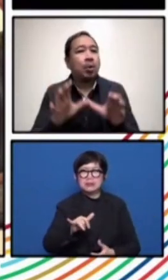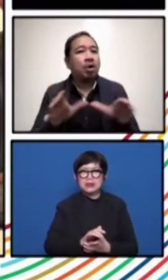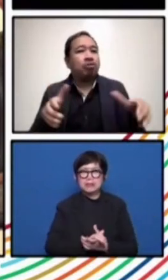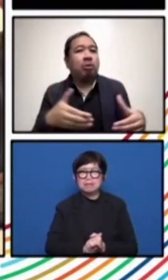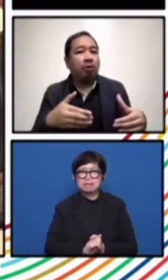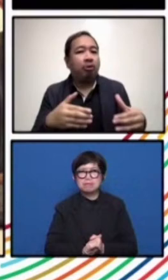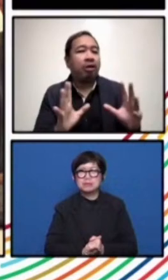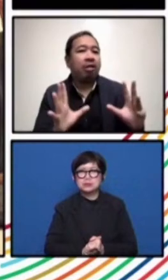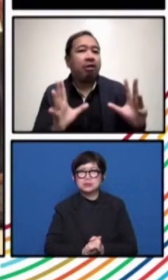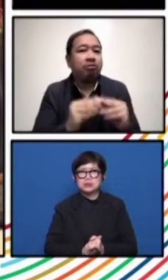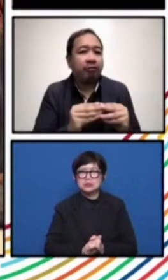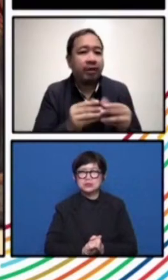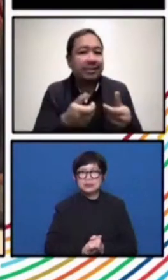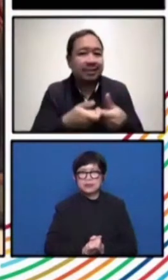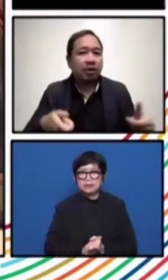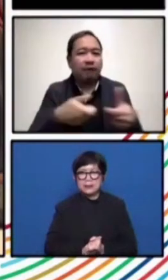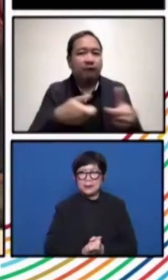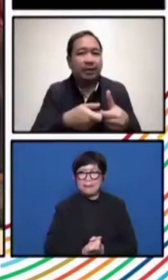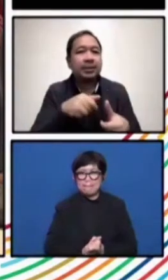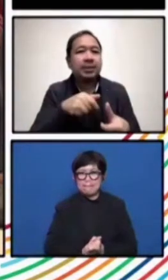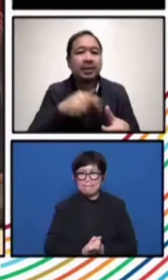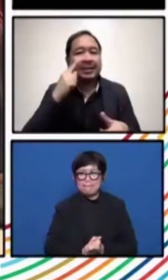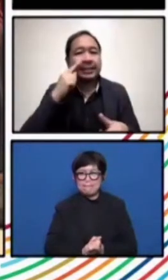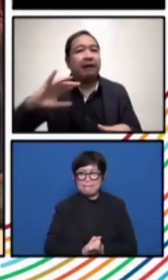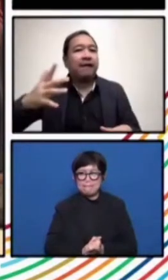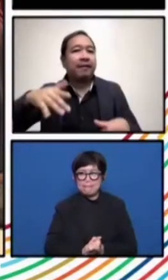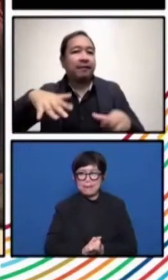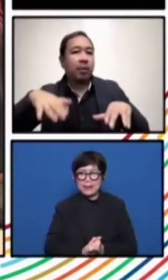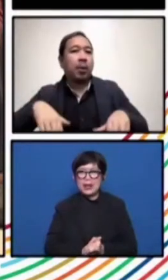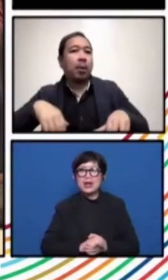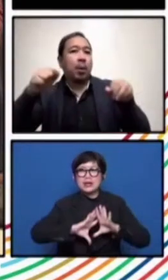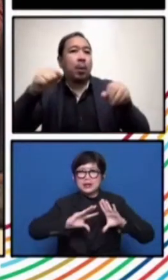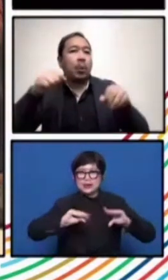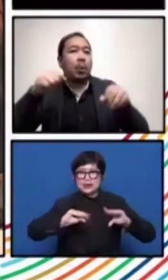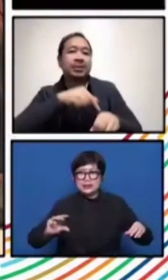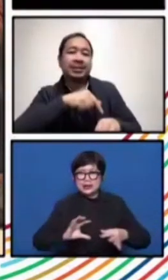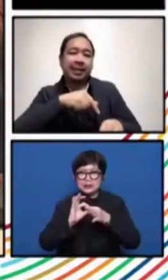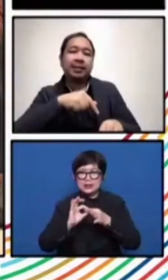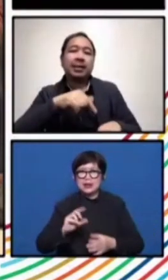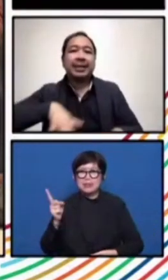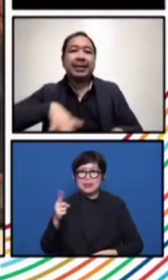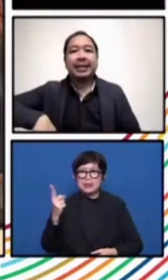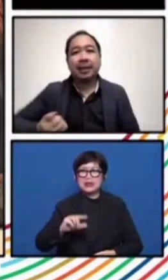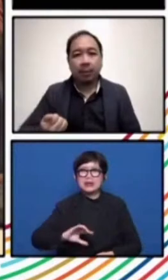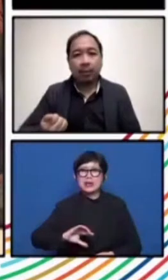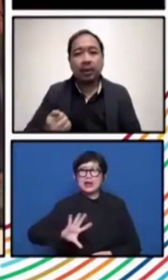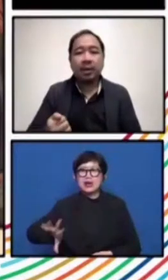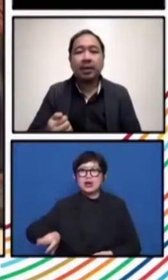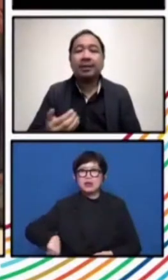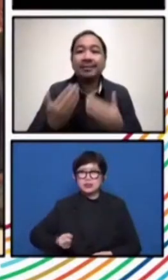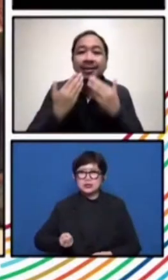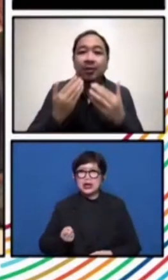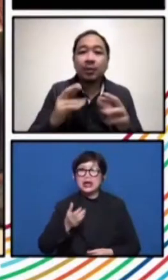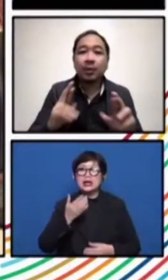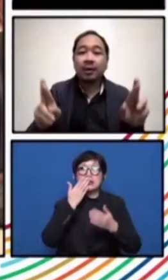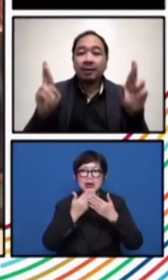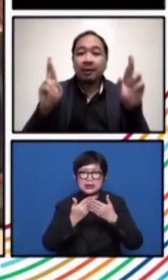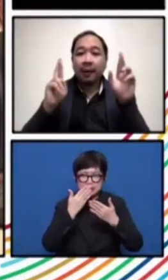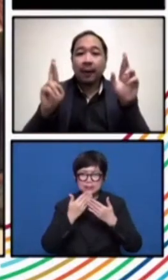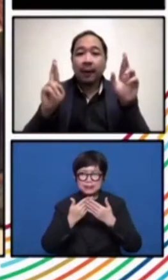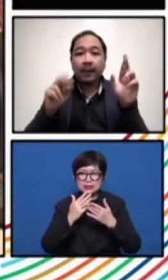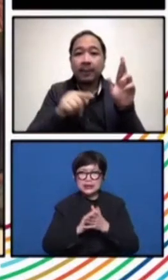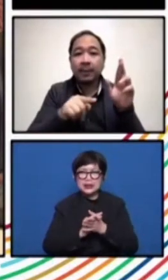number five Cambodia his heart or the Congress that you already might I hope I see you are at